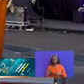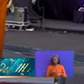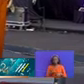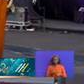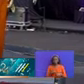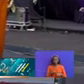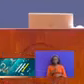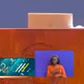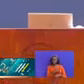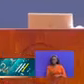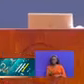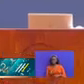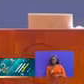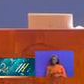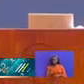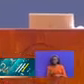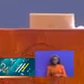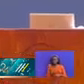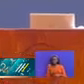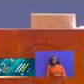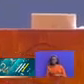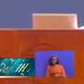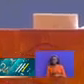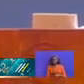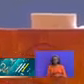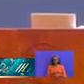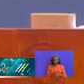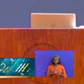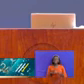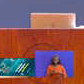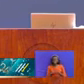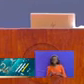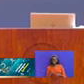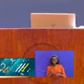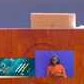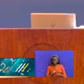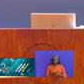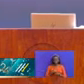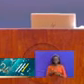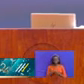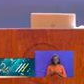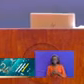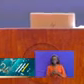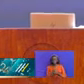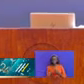me I discovered there was an old song that used to